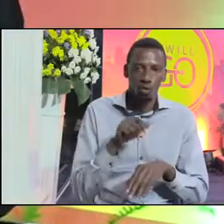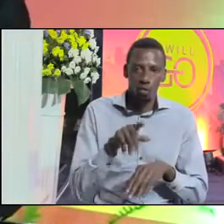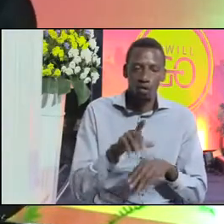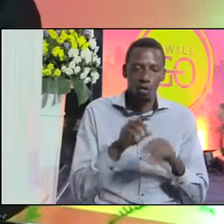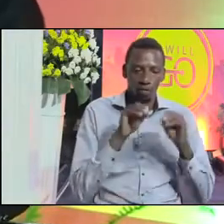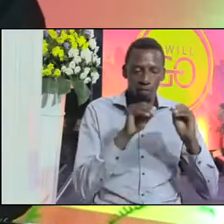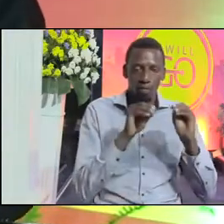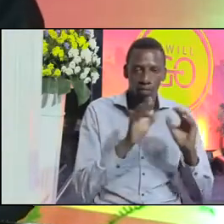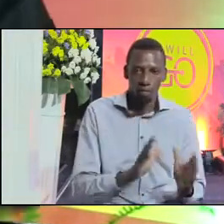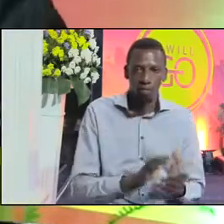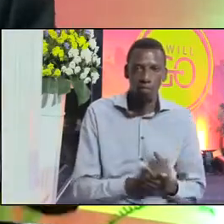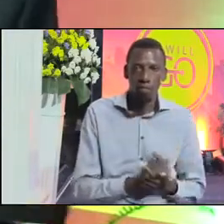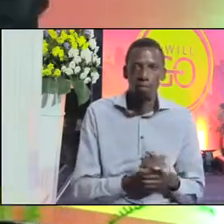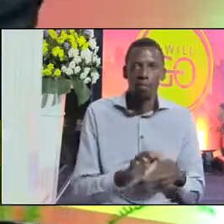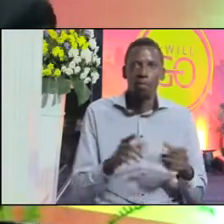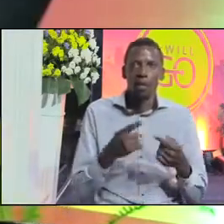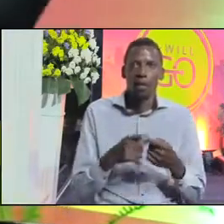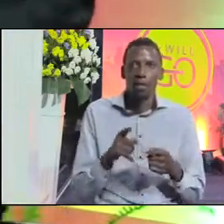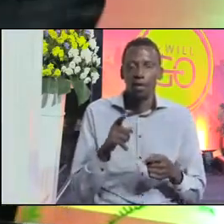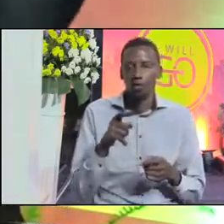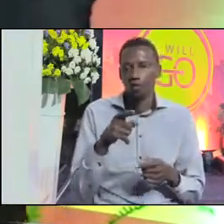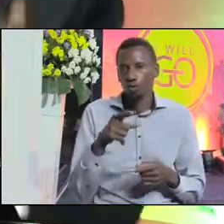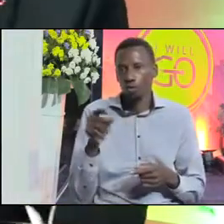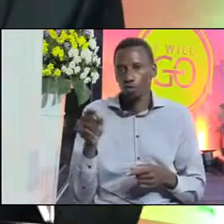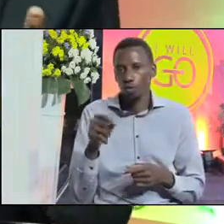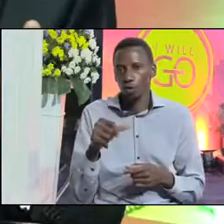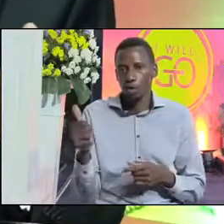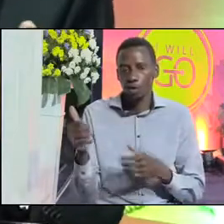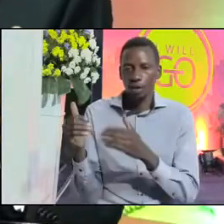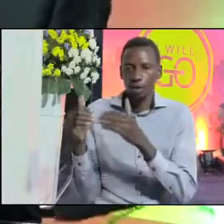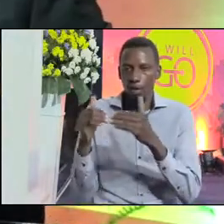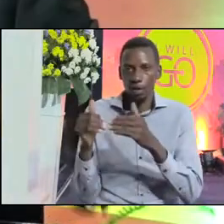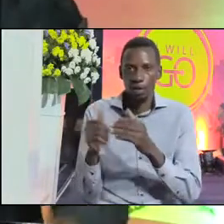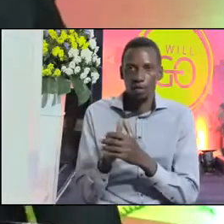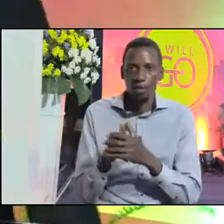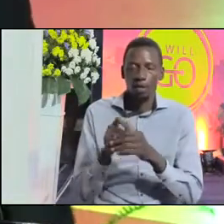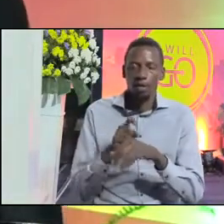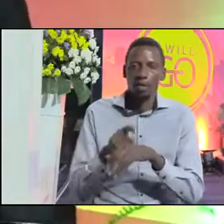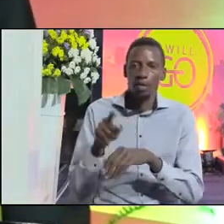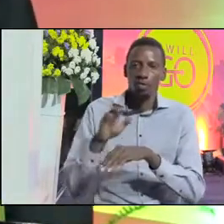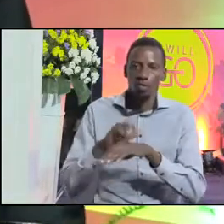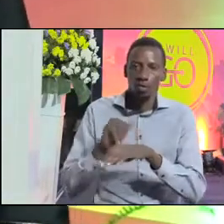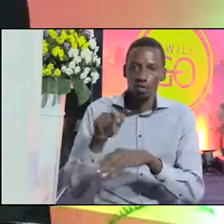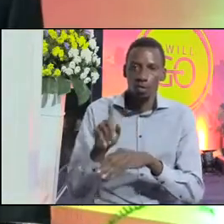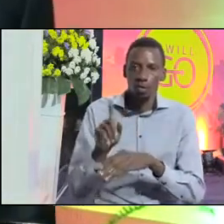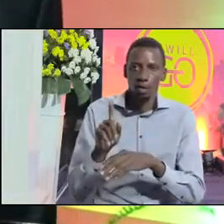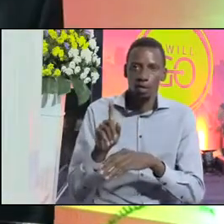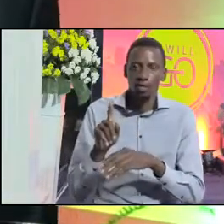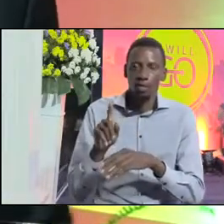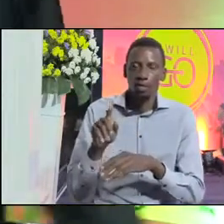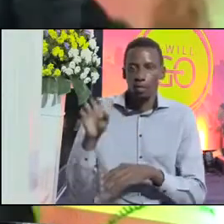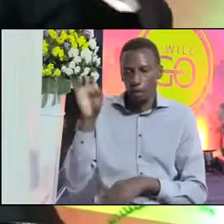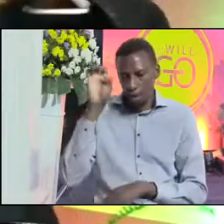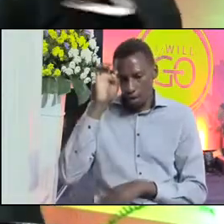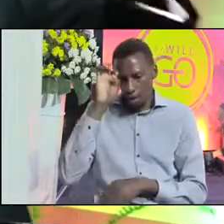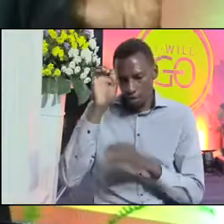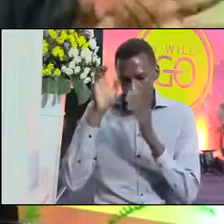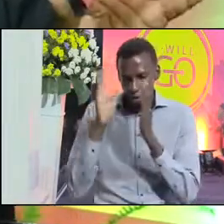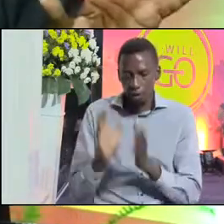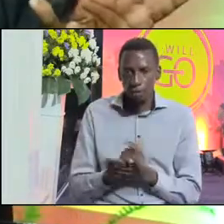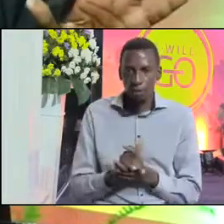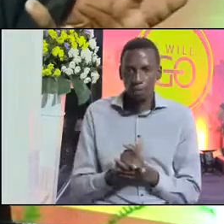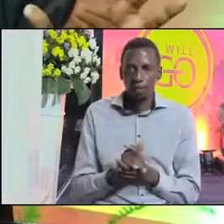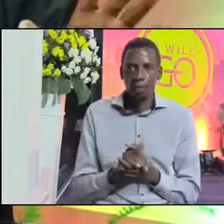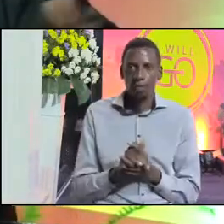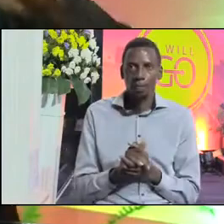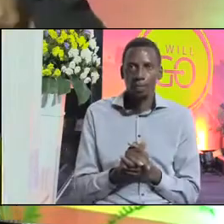teacher, but you go to another level when you call yourself an educator. Am I making myself